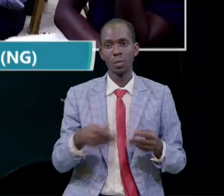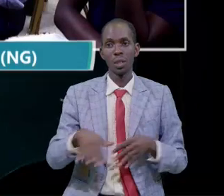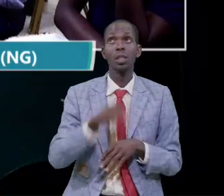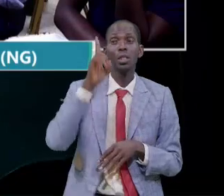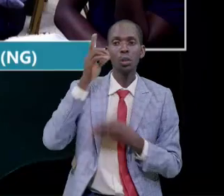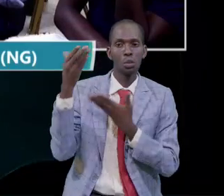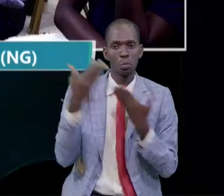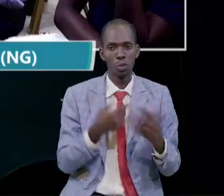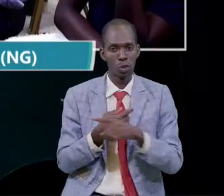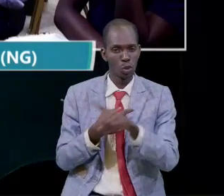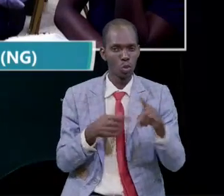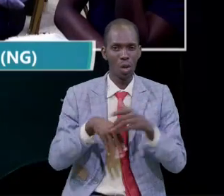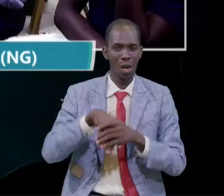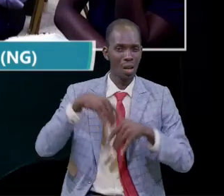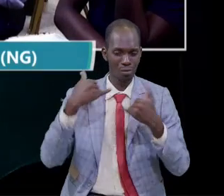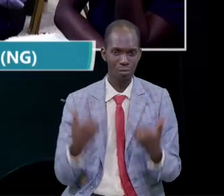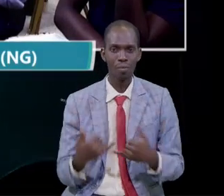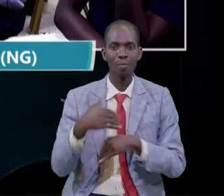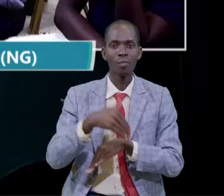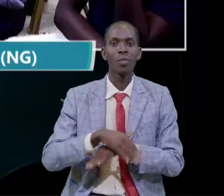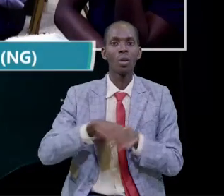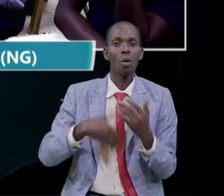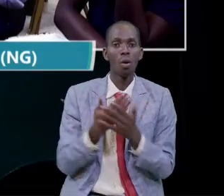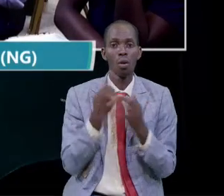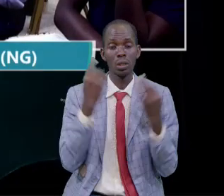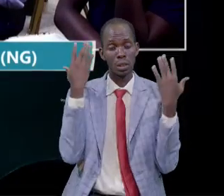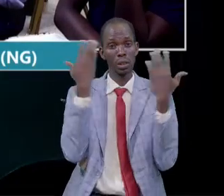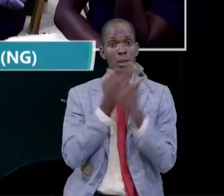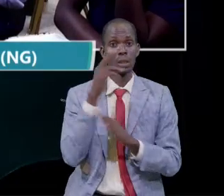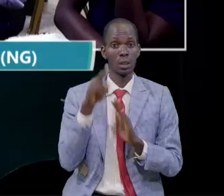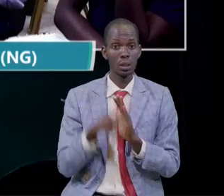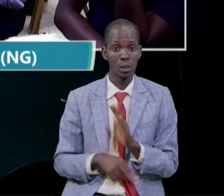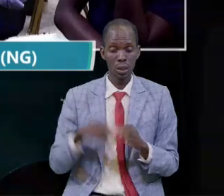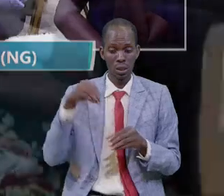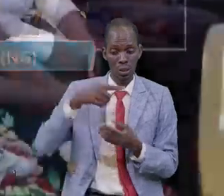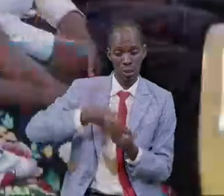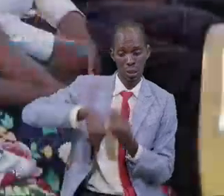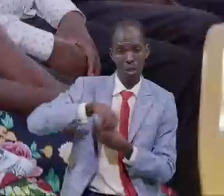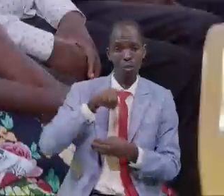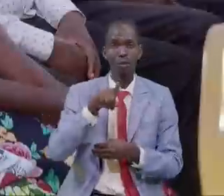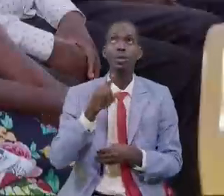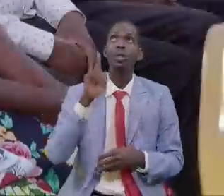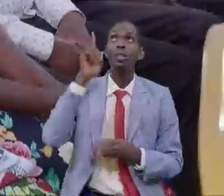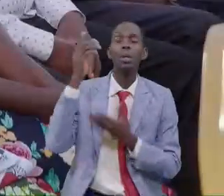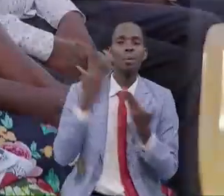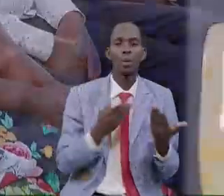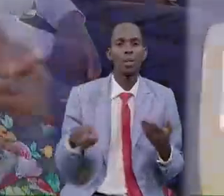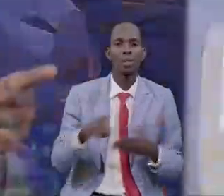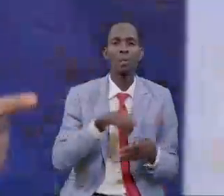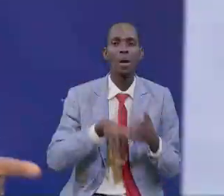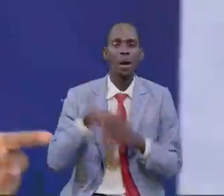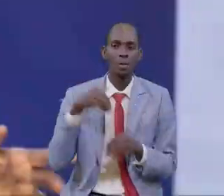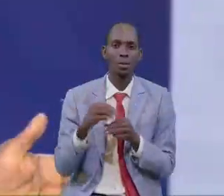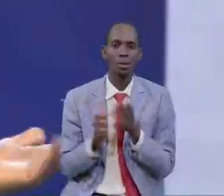All the darkness around you, He brings you out tonight. All the evil power,